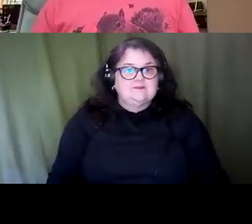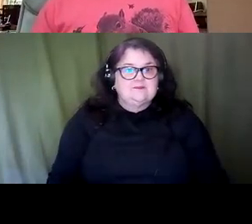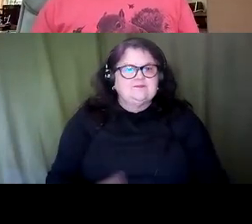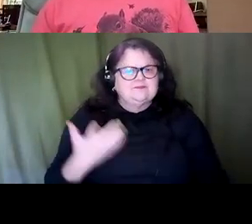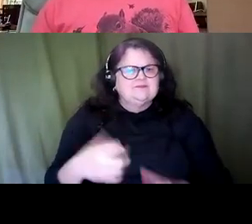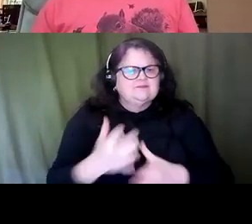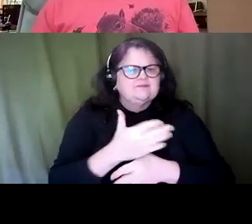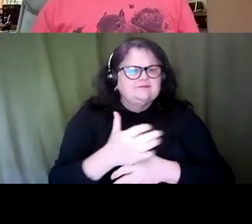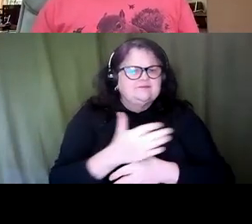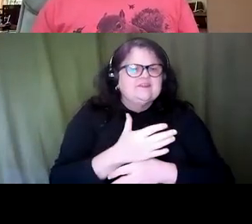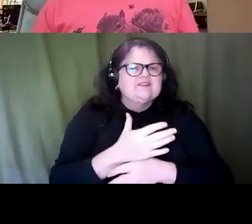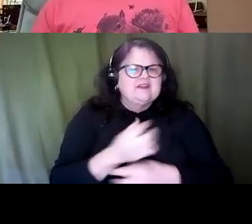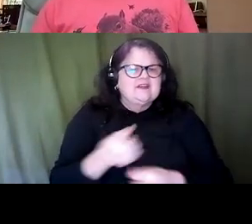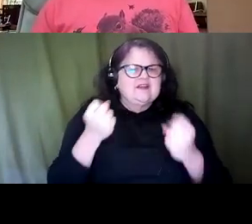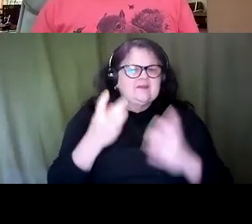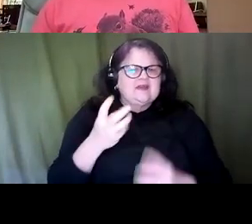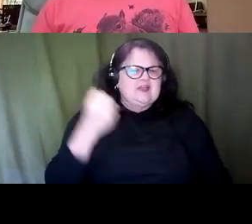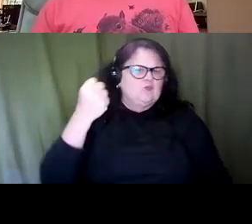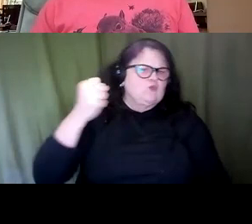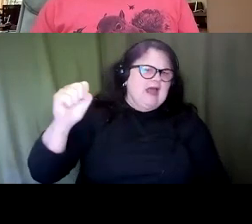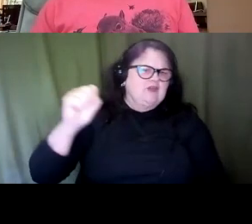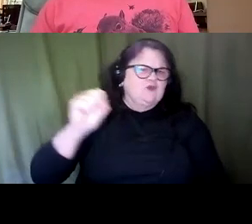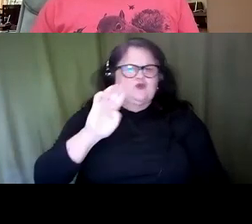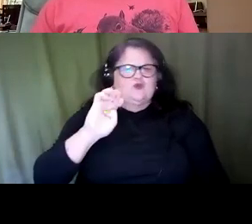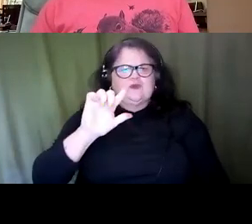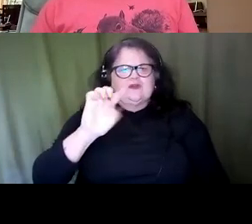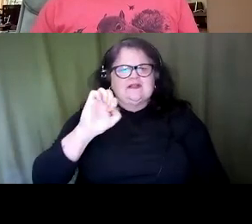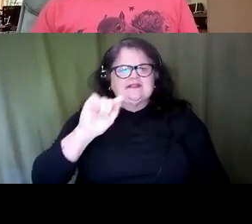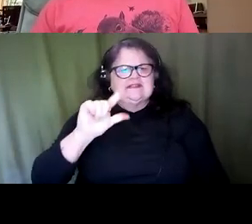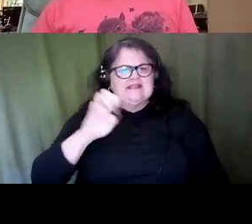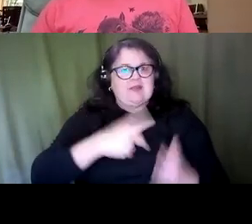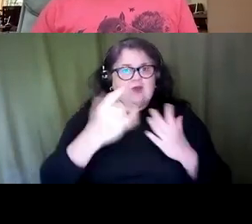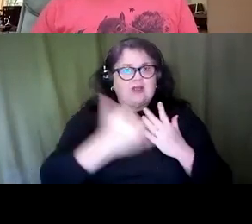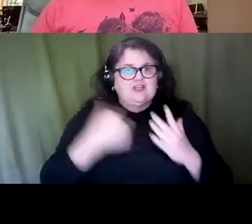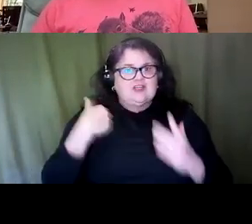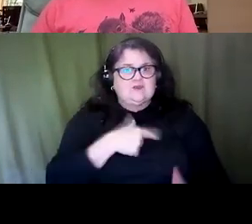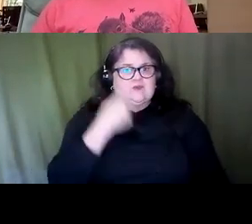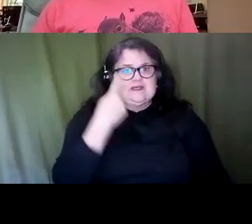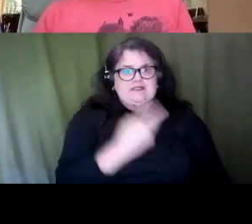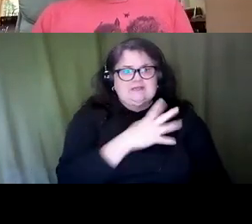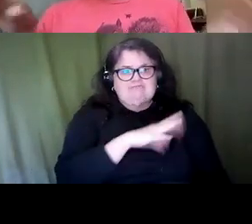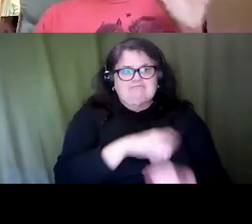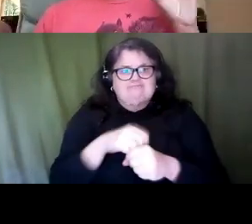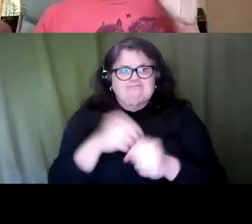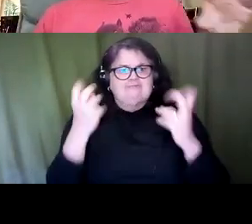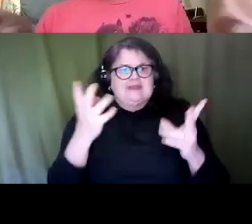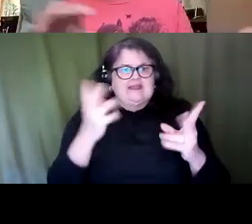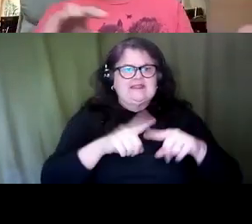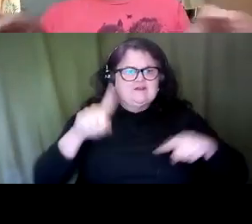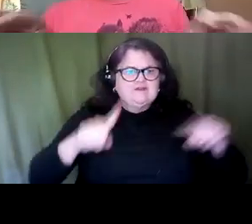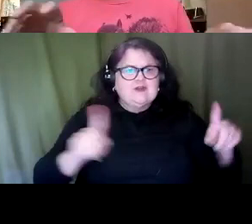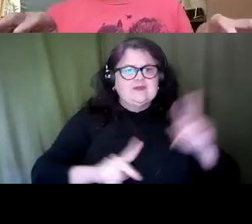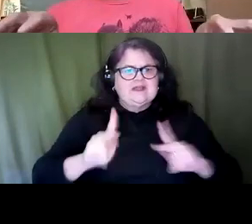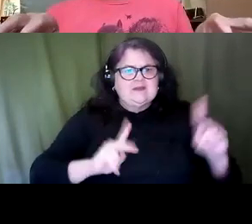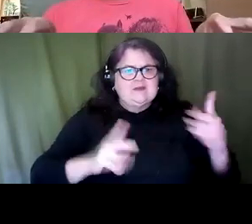just share a lot of radical real estate projects that we see involve a lot of different people. And those different people have different kinds